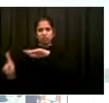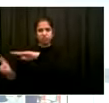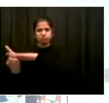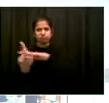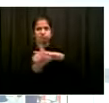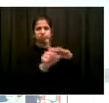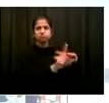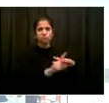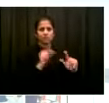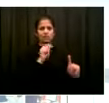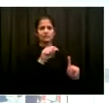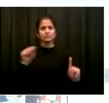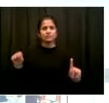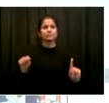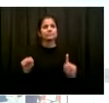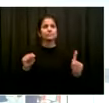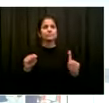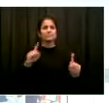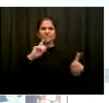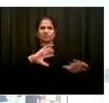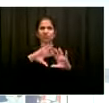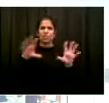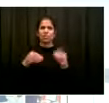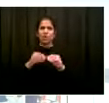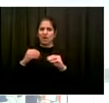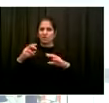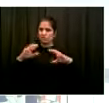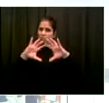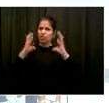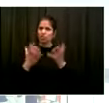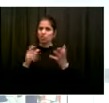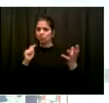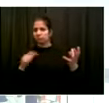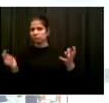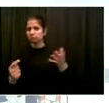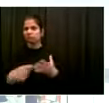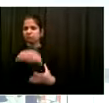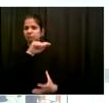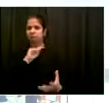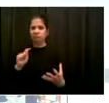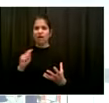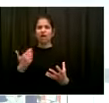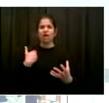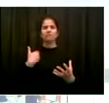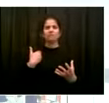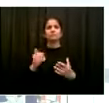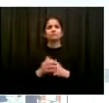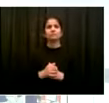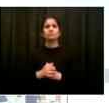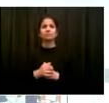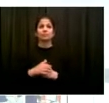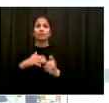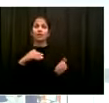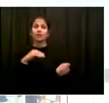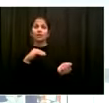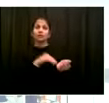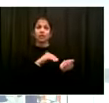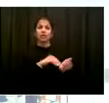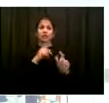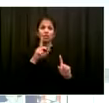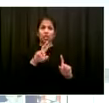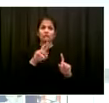well. So this has been a critical tool in our fight, as Dr. Varma has mentioned. And now is just the time